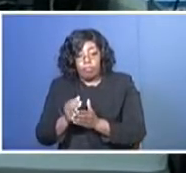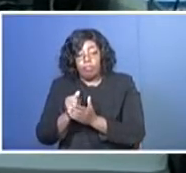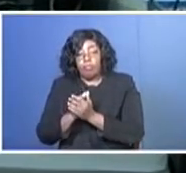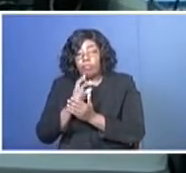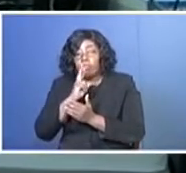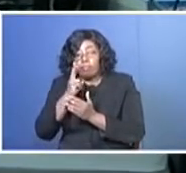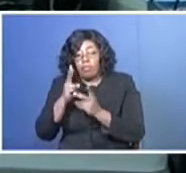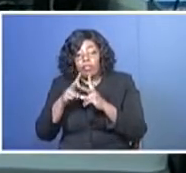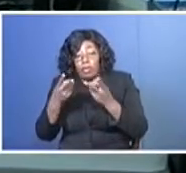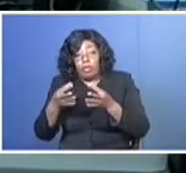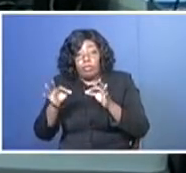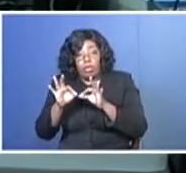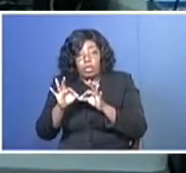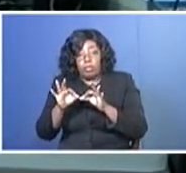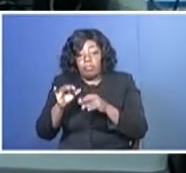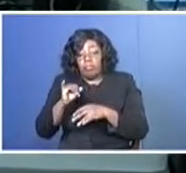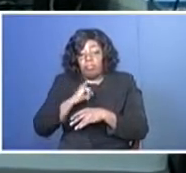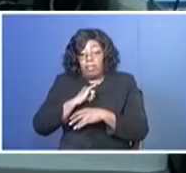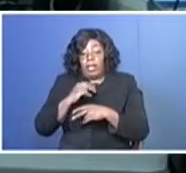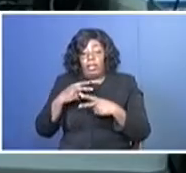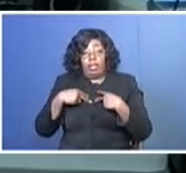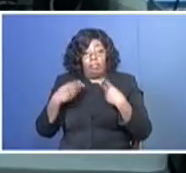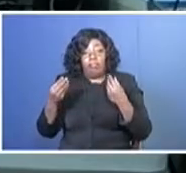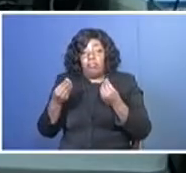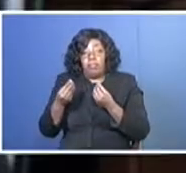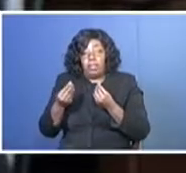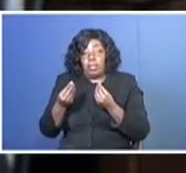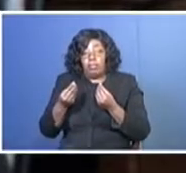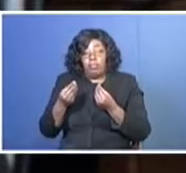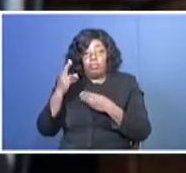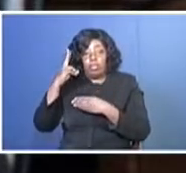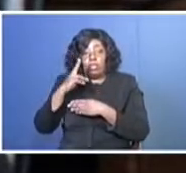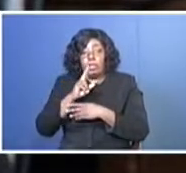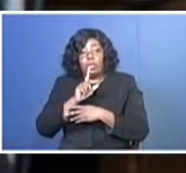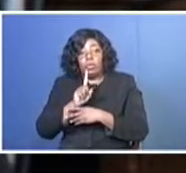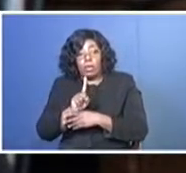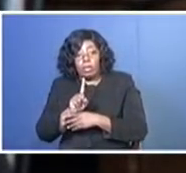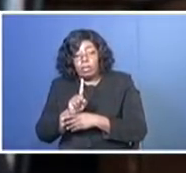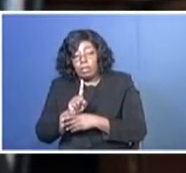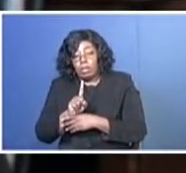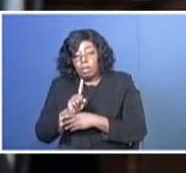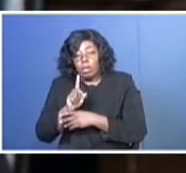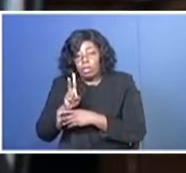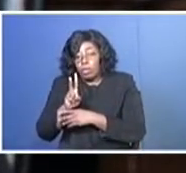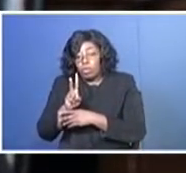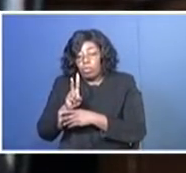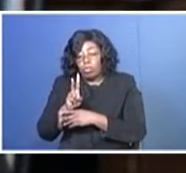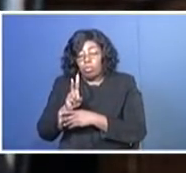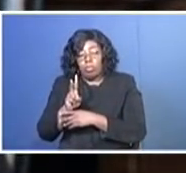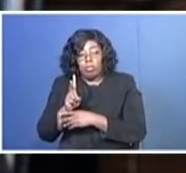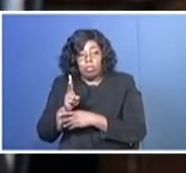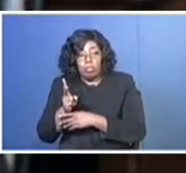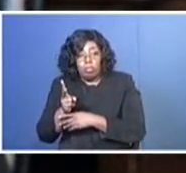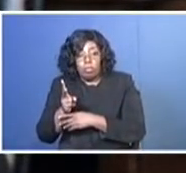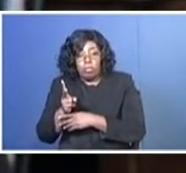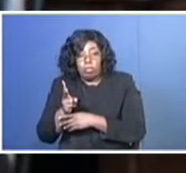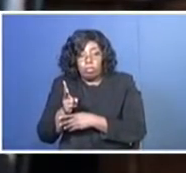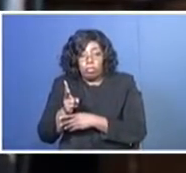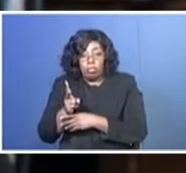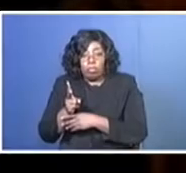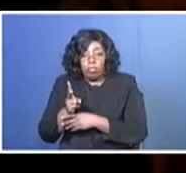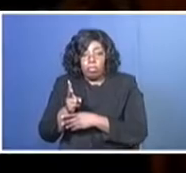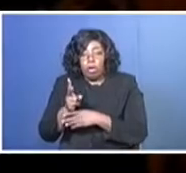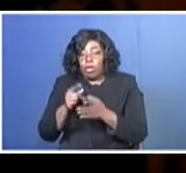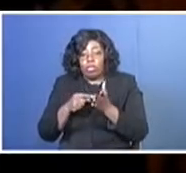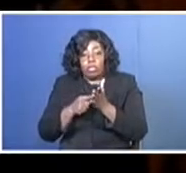important. I have no intentions to be one of those to order any particular shows